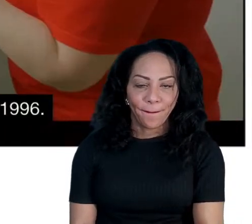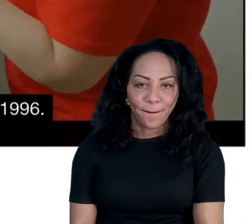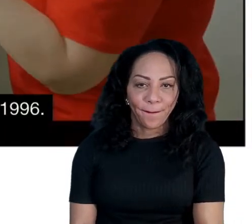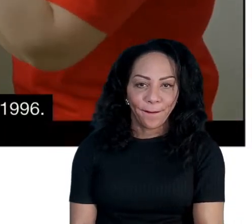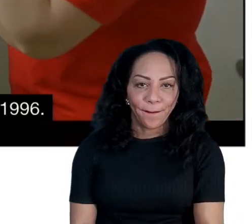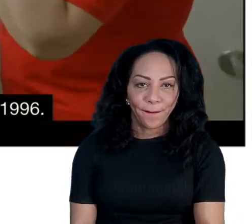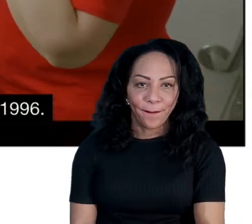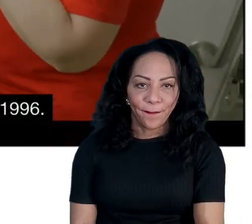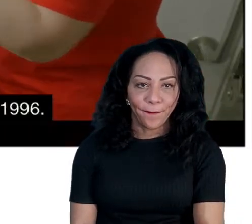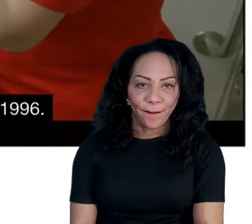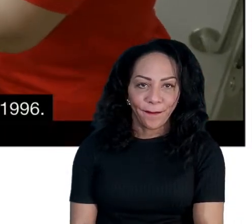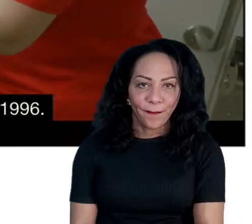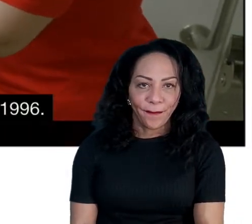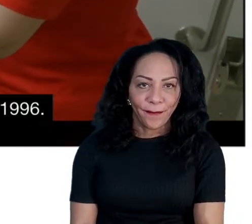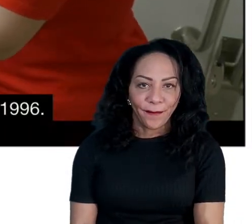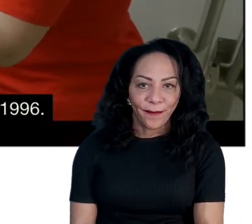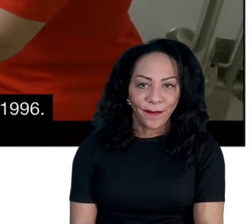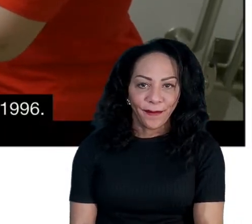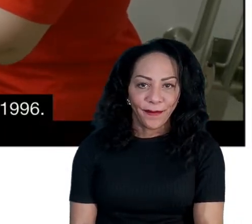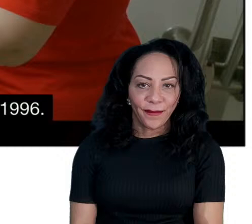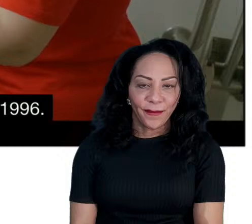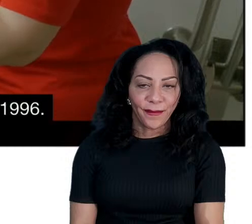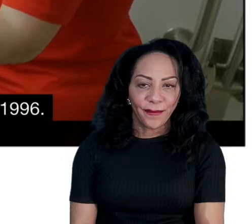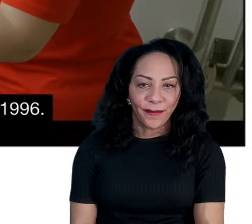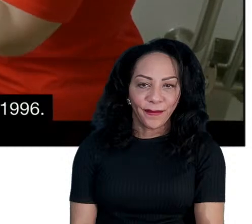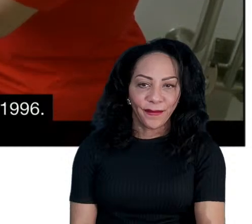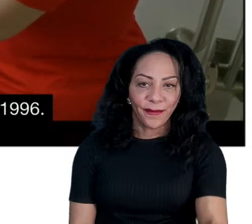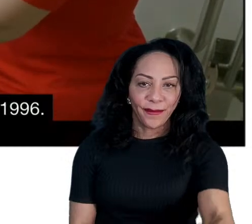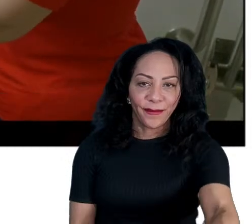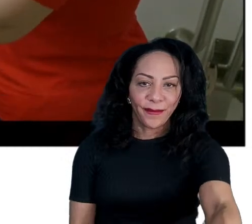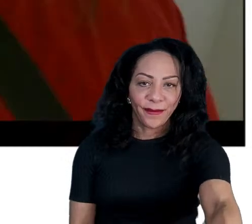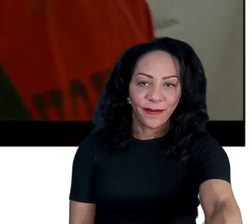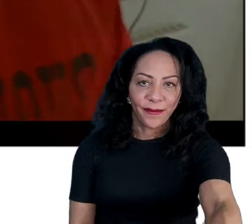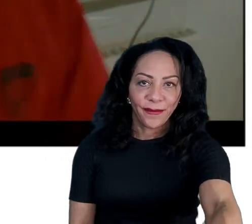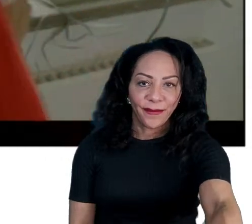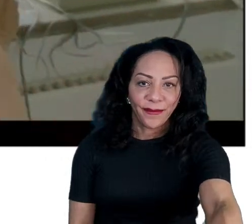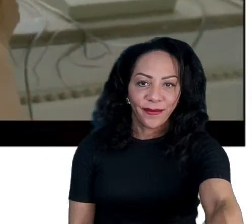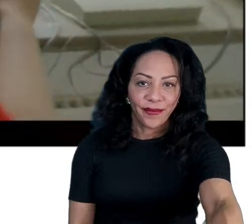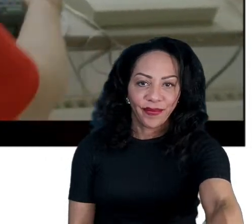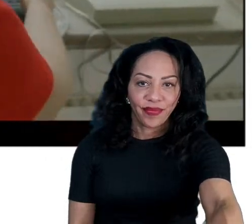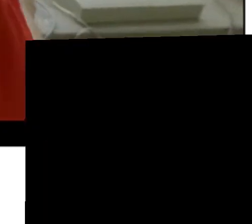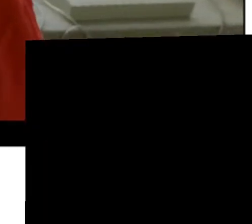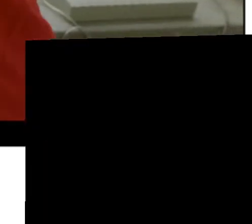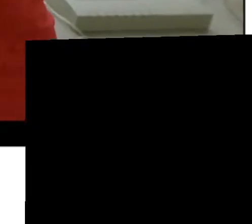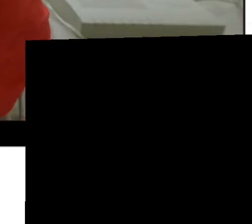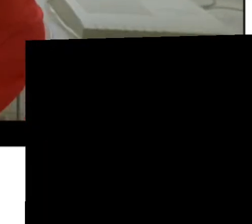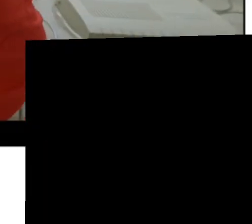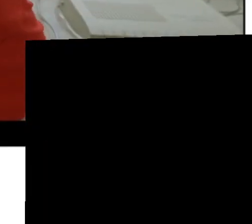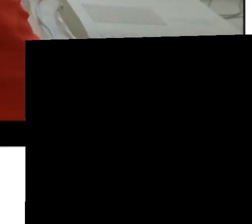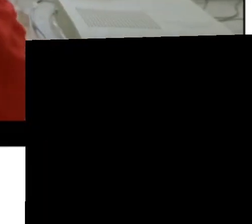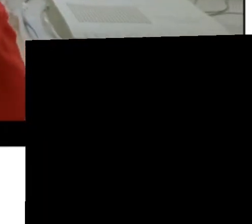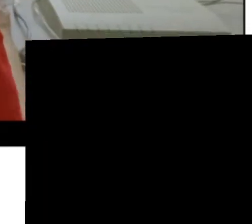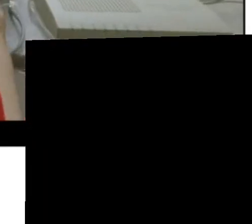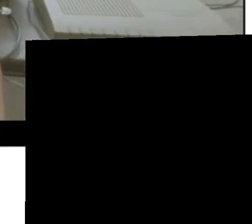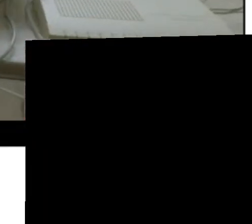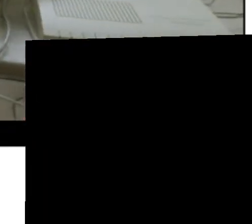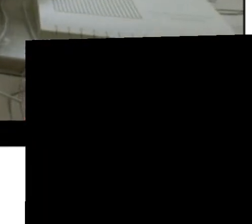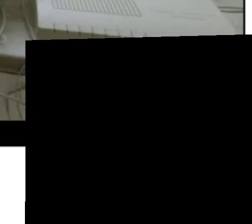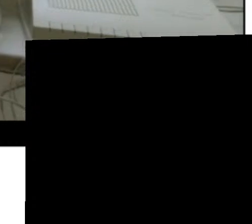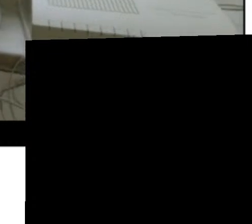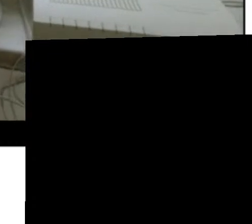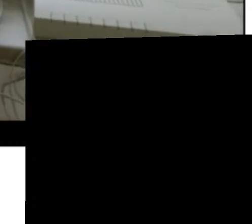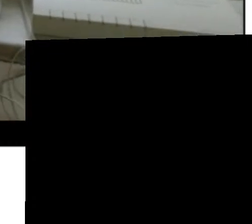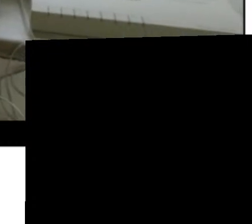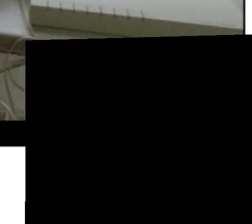This has not been attempted since 1996. Please wish me luck.